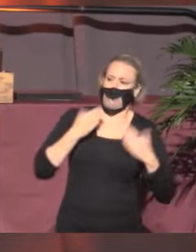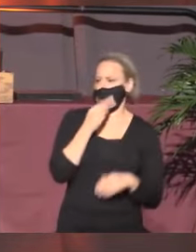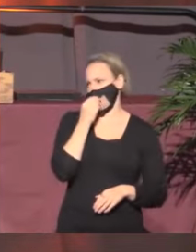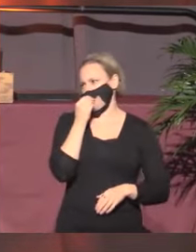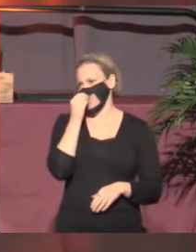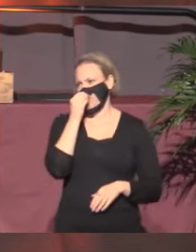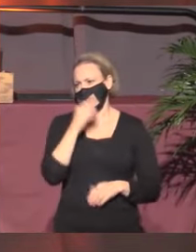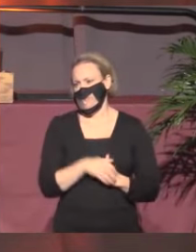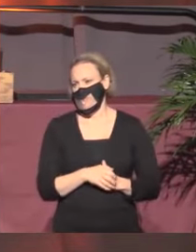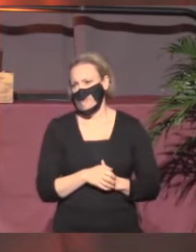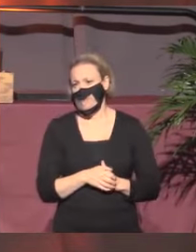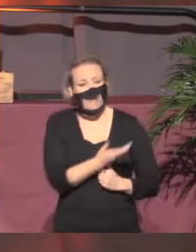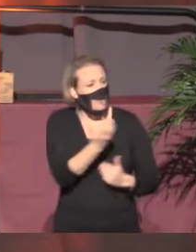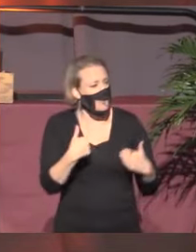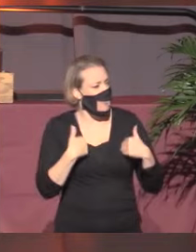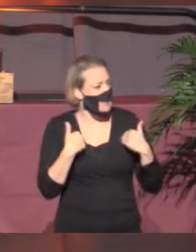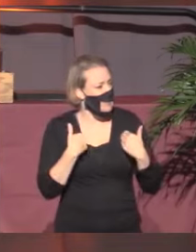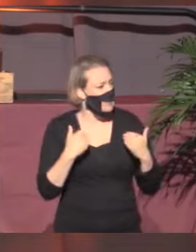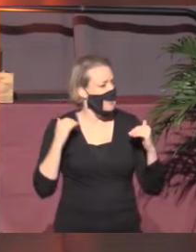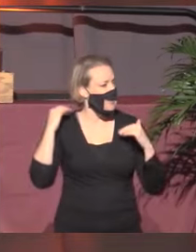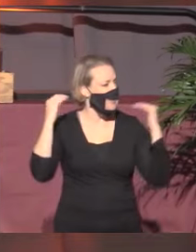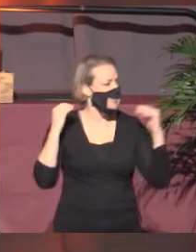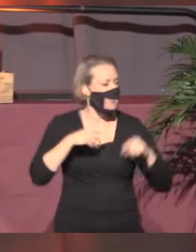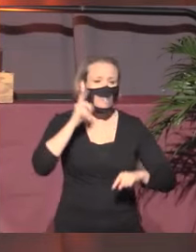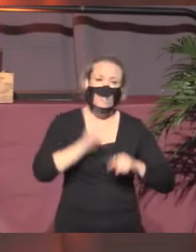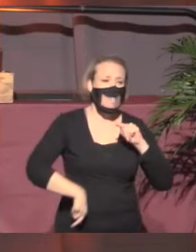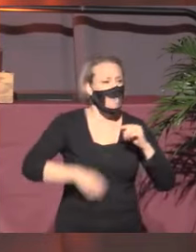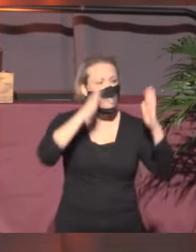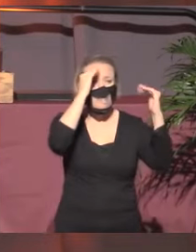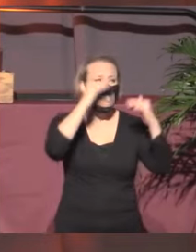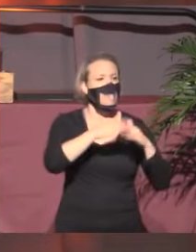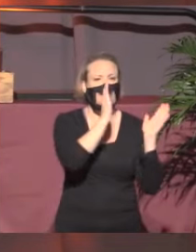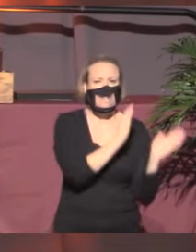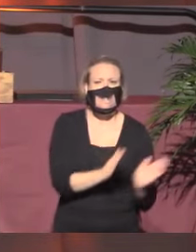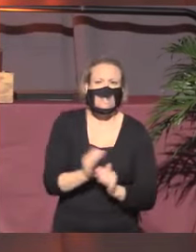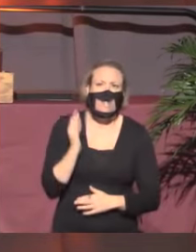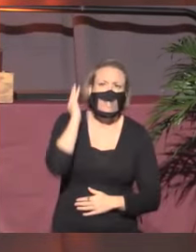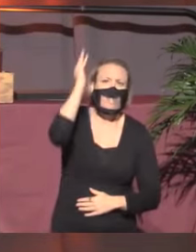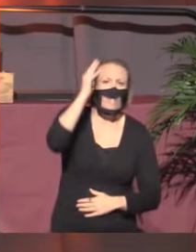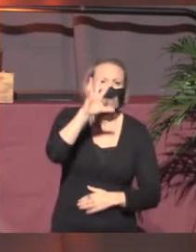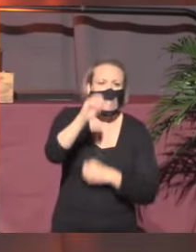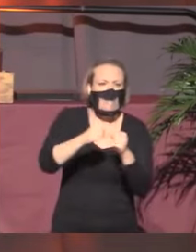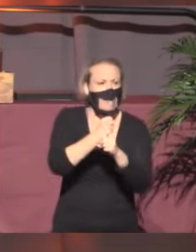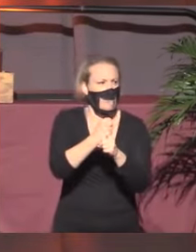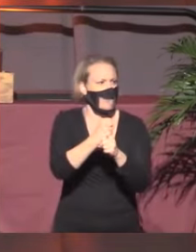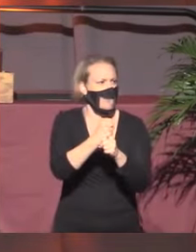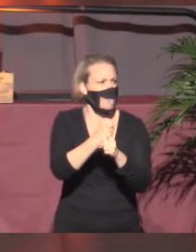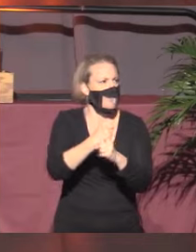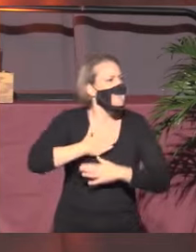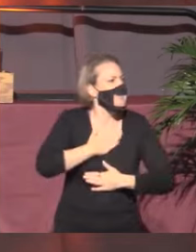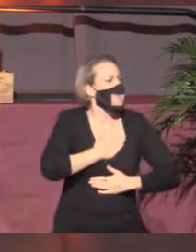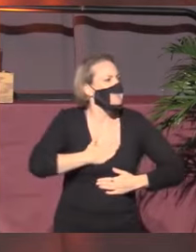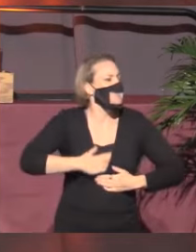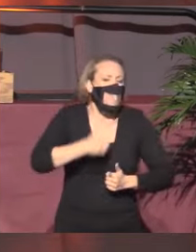about finding our routine for the next 50 years. Enjoy every opportunity you come across, no matter how off track